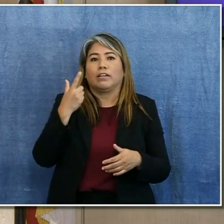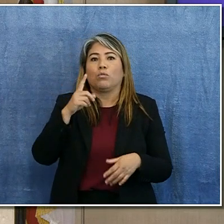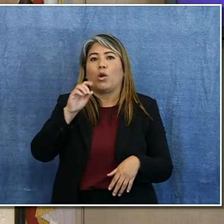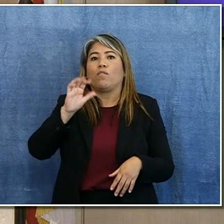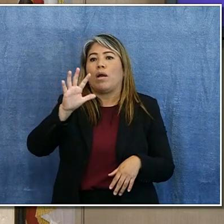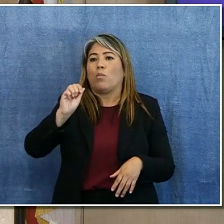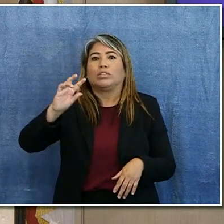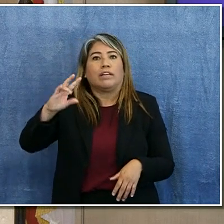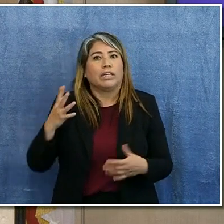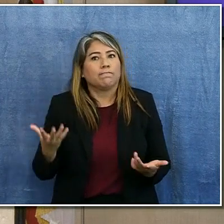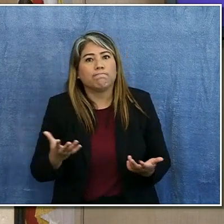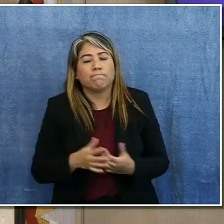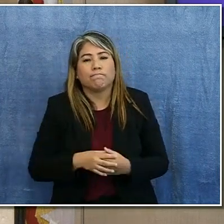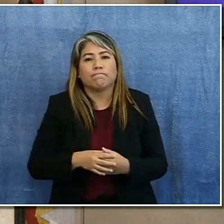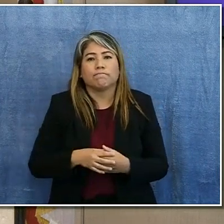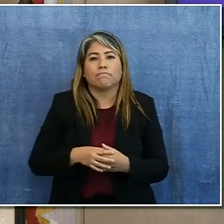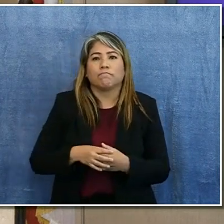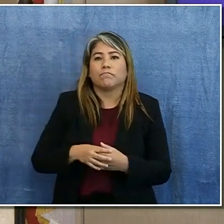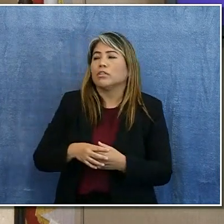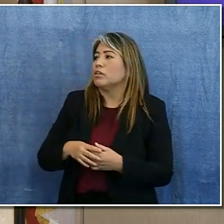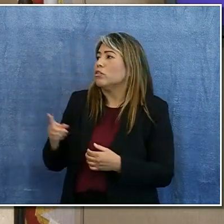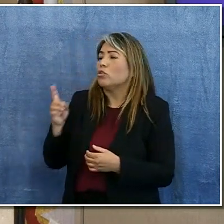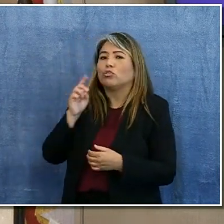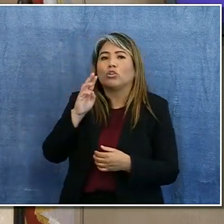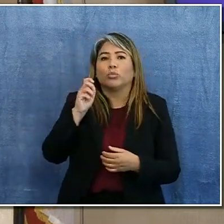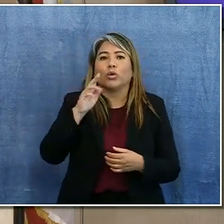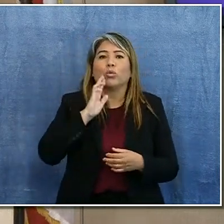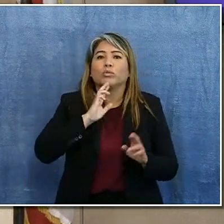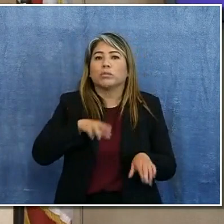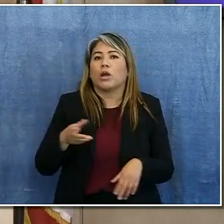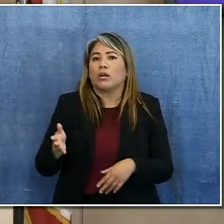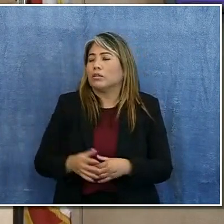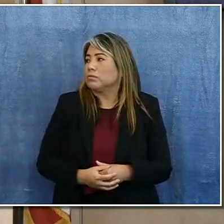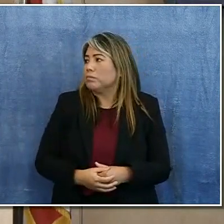105.7. Okay, Dr. Wooten will respond.